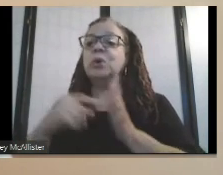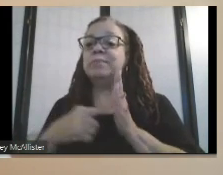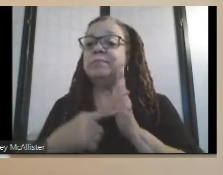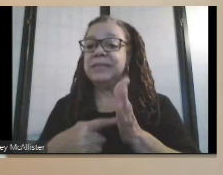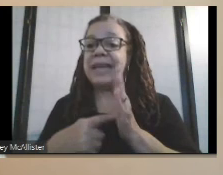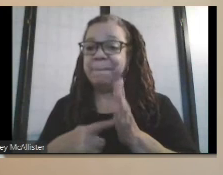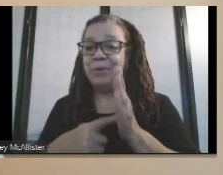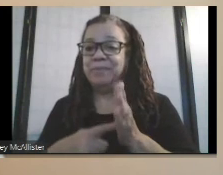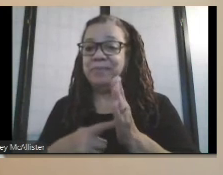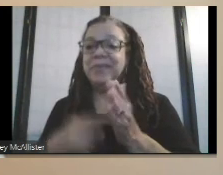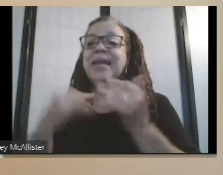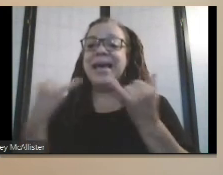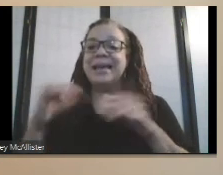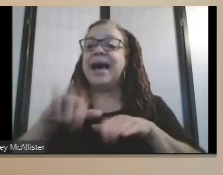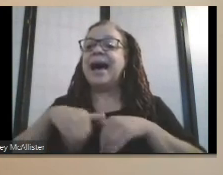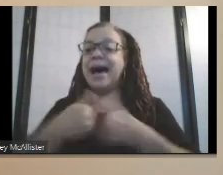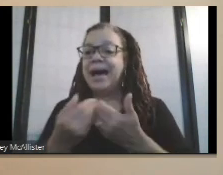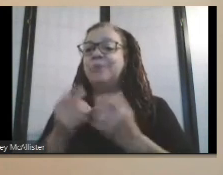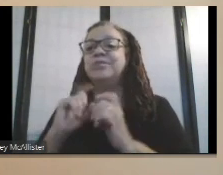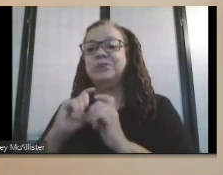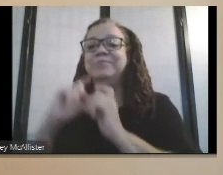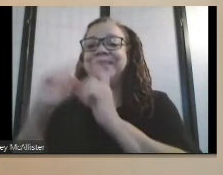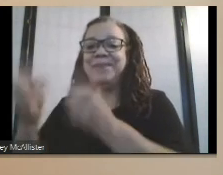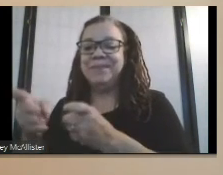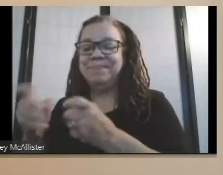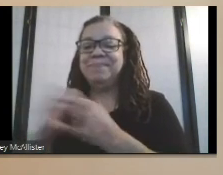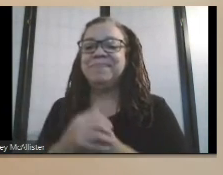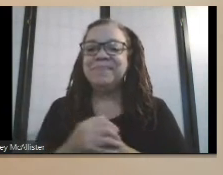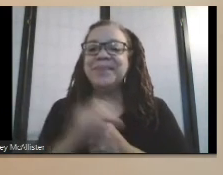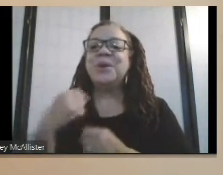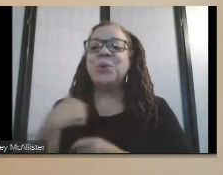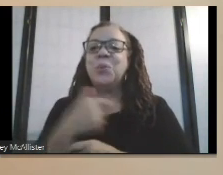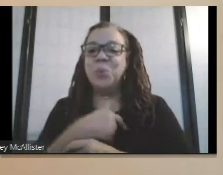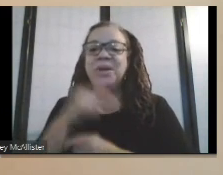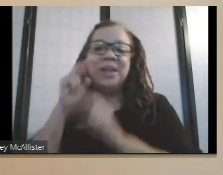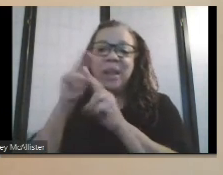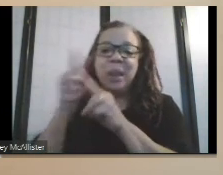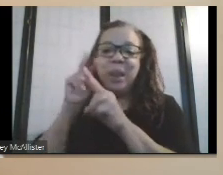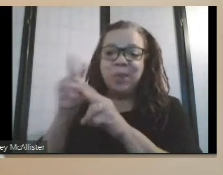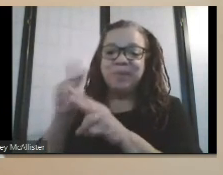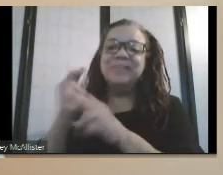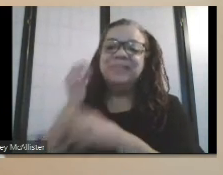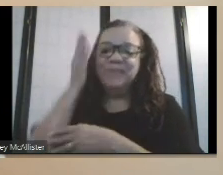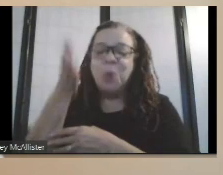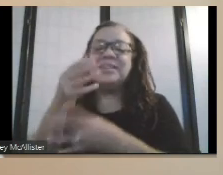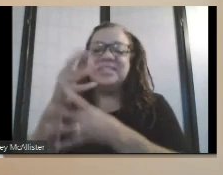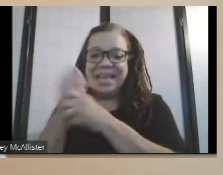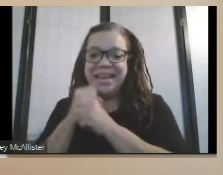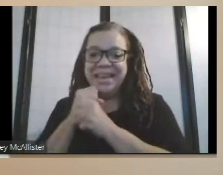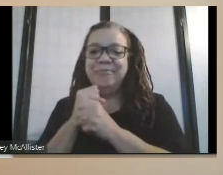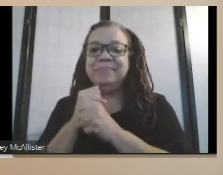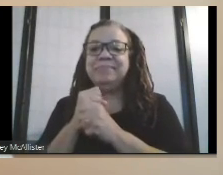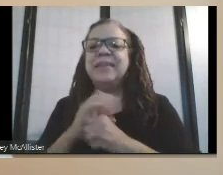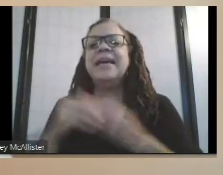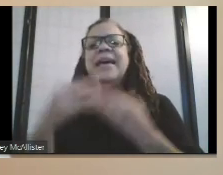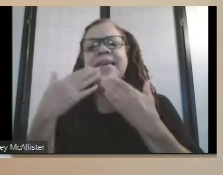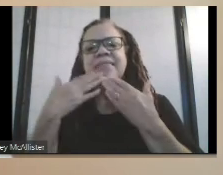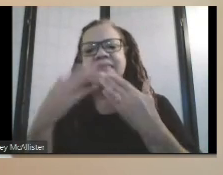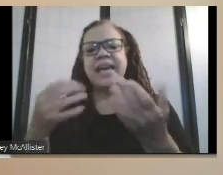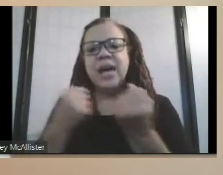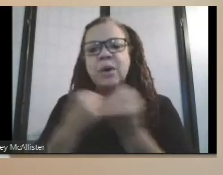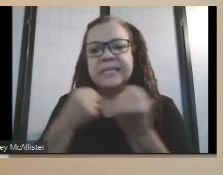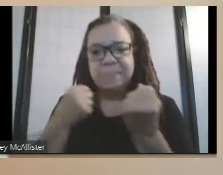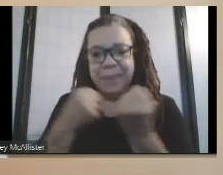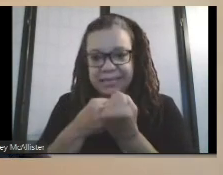theme and for where and how to turn in your entries. We look forward to receiving them. We'd also like to thank